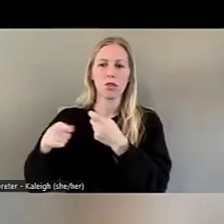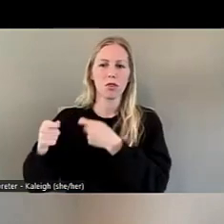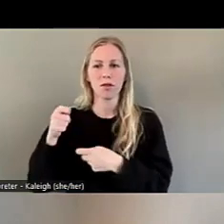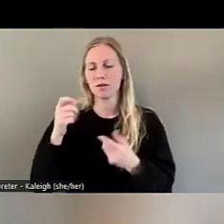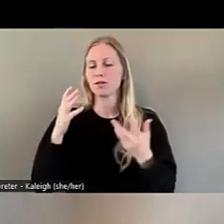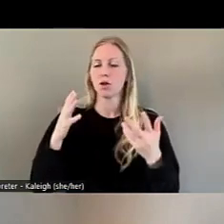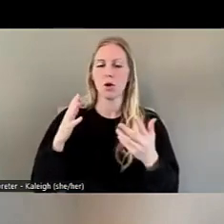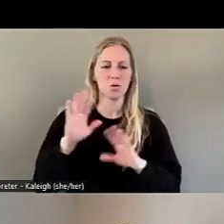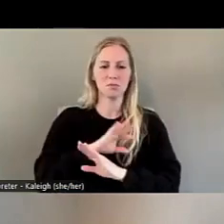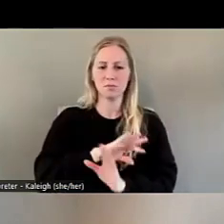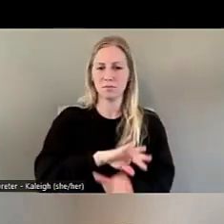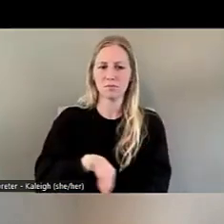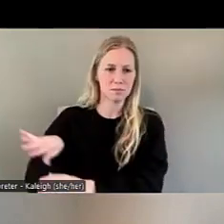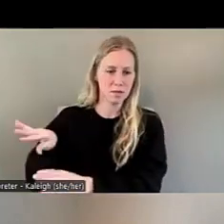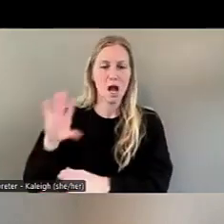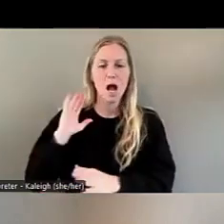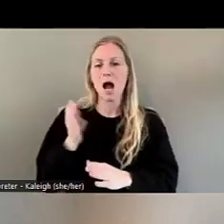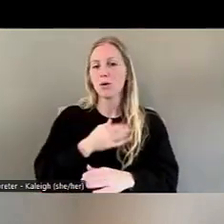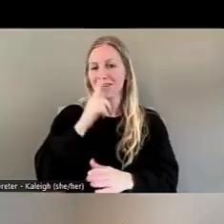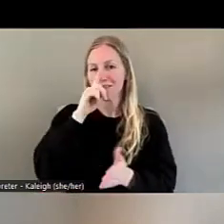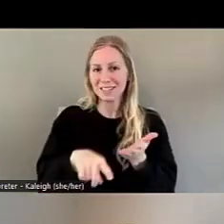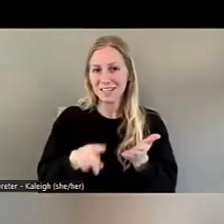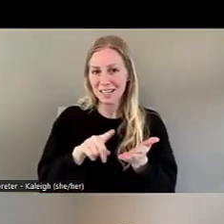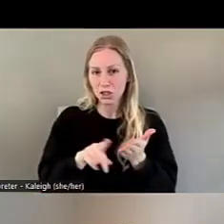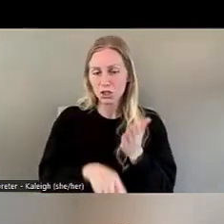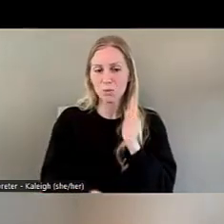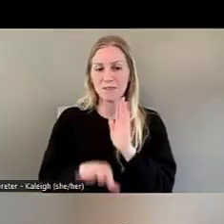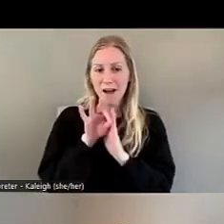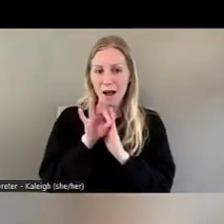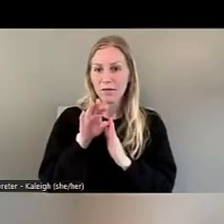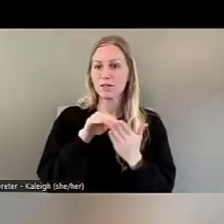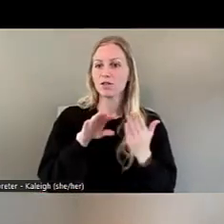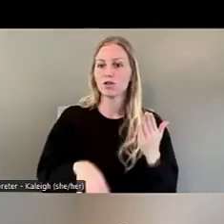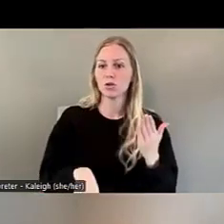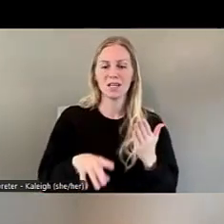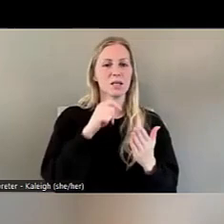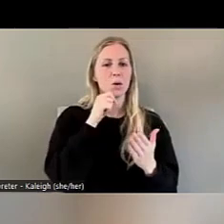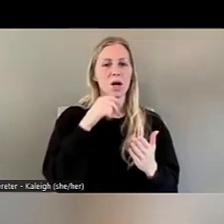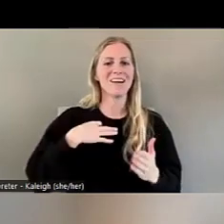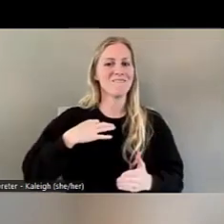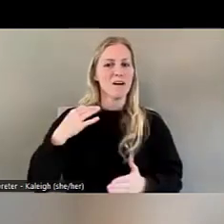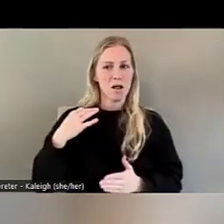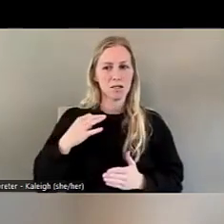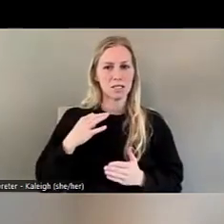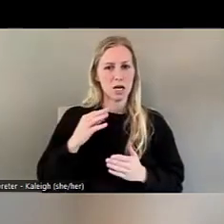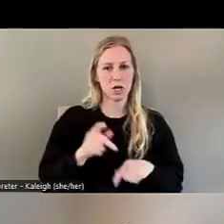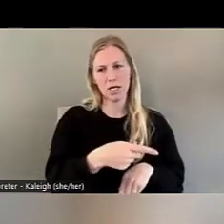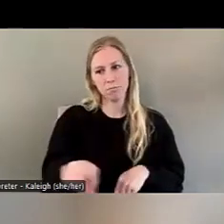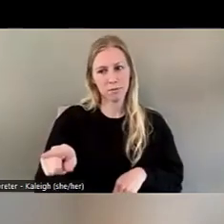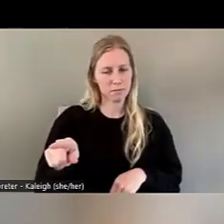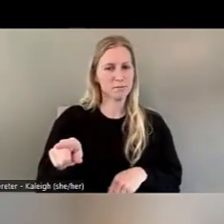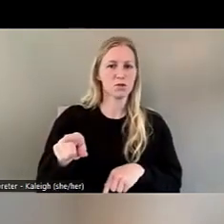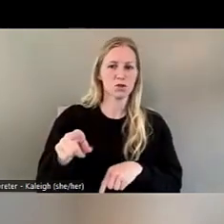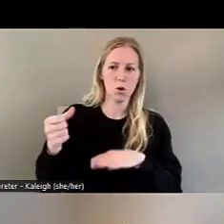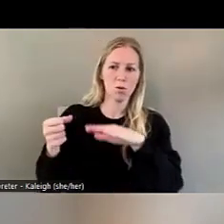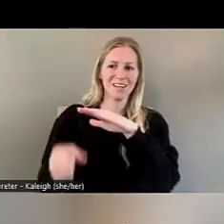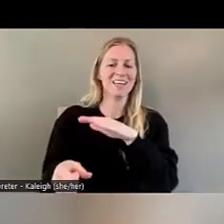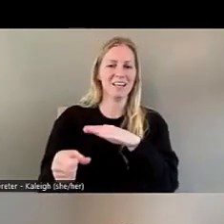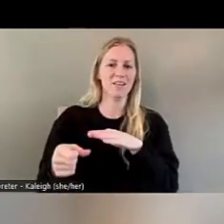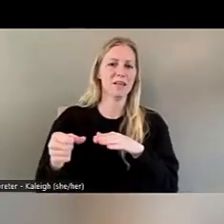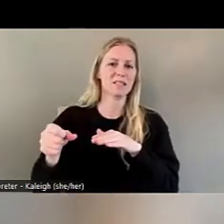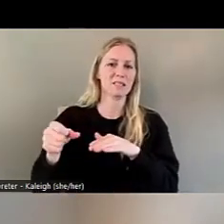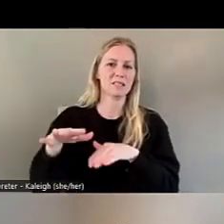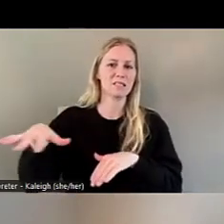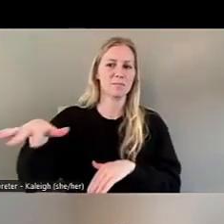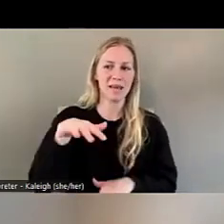our investigation found that students were involuntarily directed to and confined in these spaces alone and were